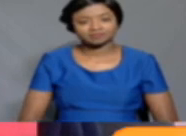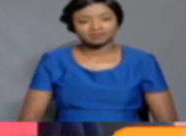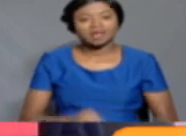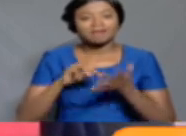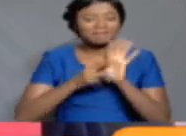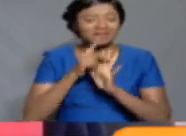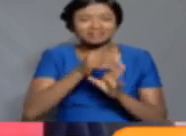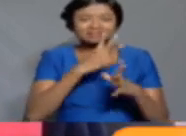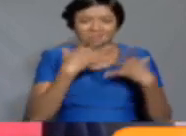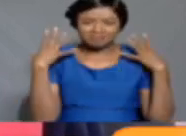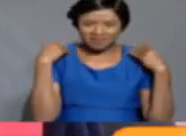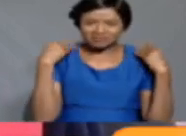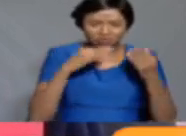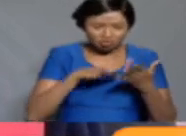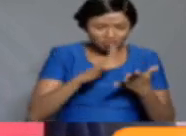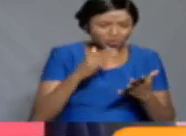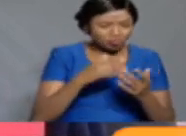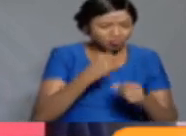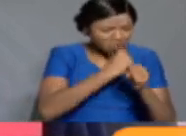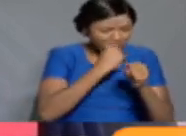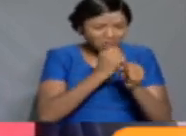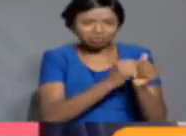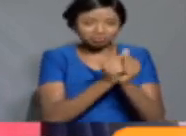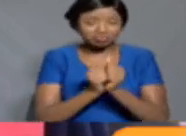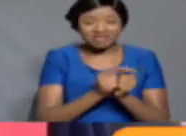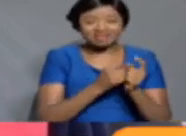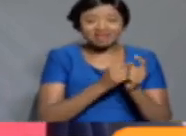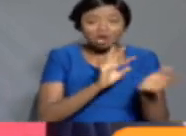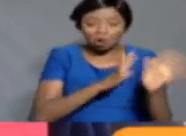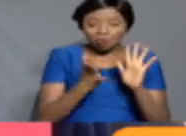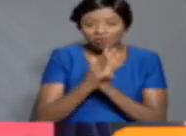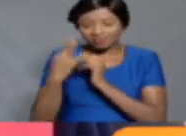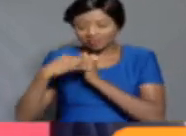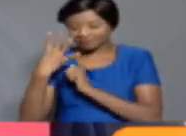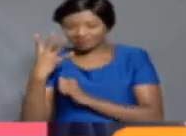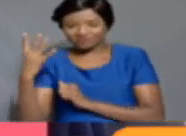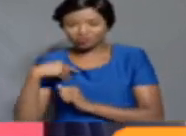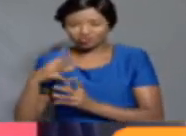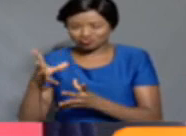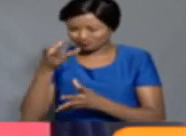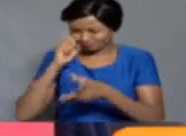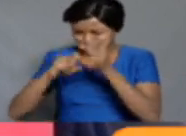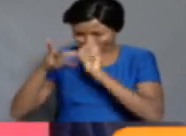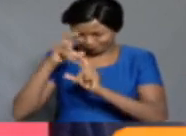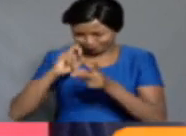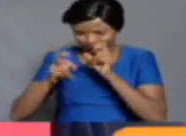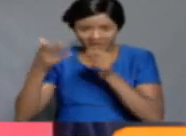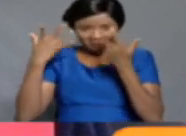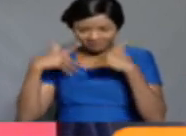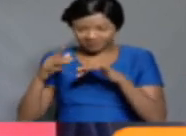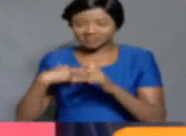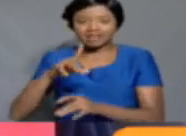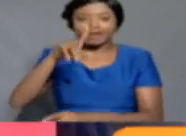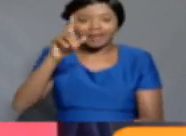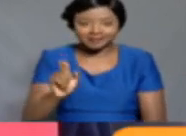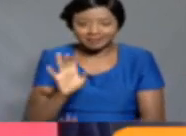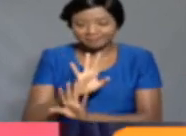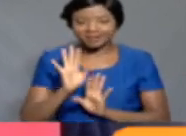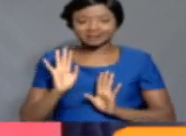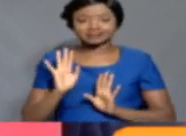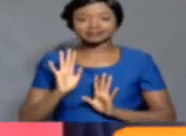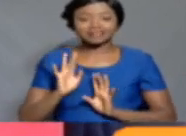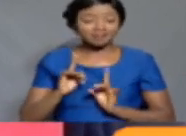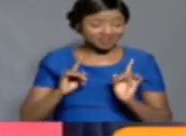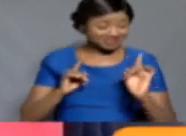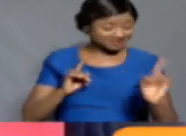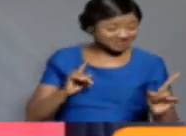just the cramming na unaeka kwa mtihani, kwa exam. But now parents are more involved. Okay, there's a good and bad in that, because according